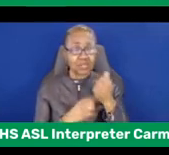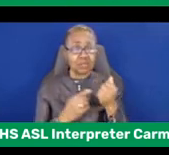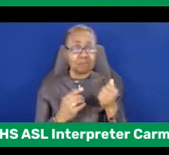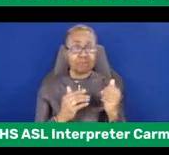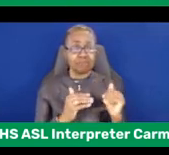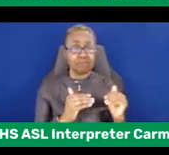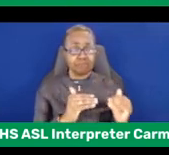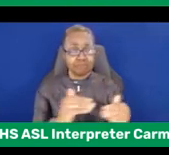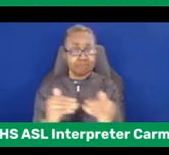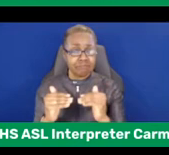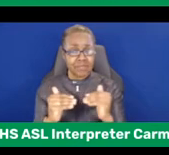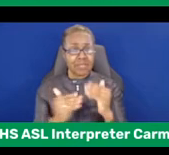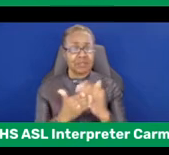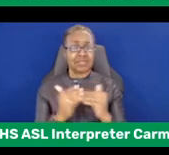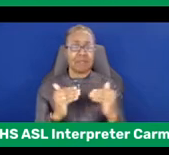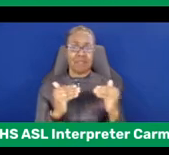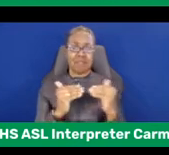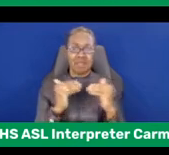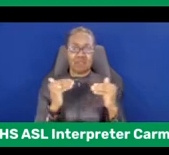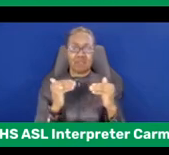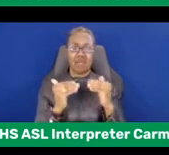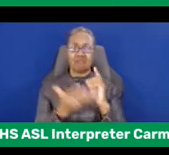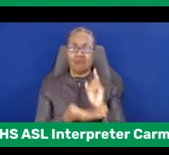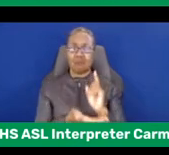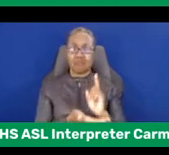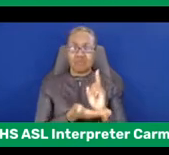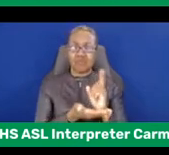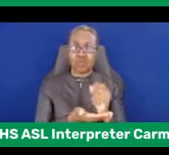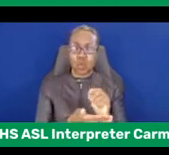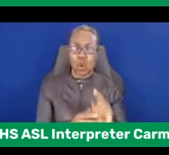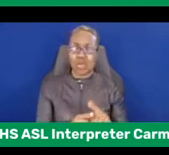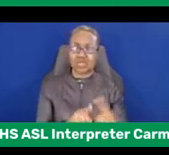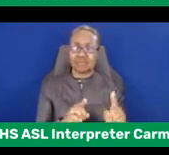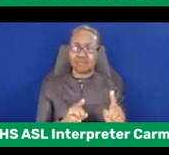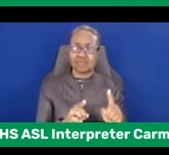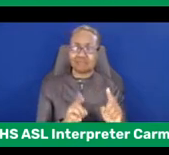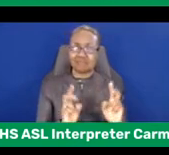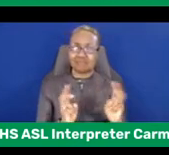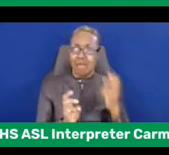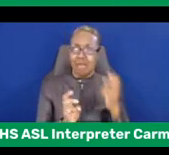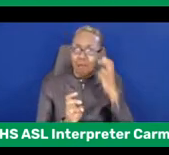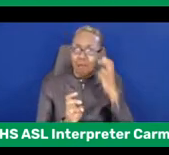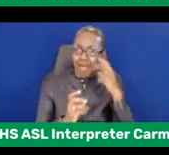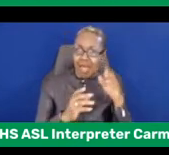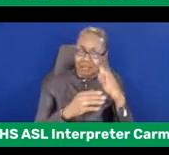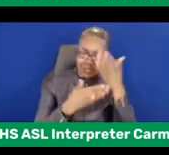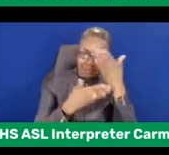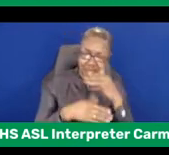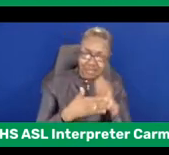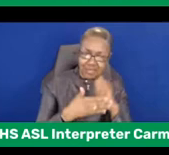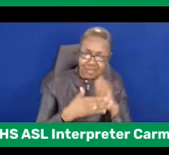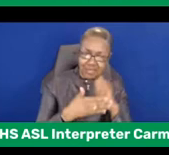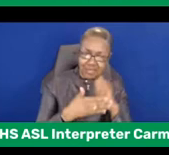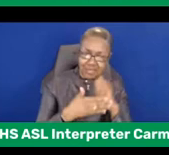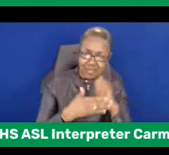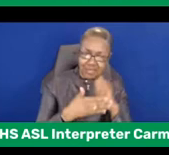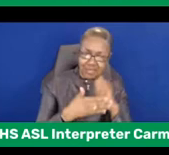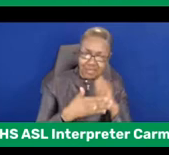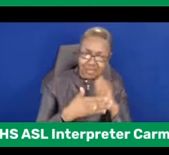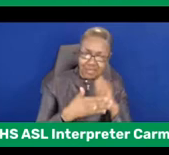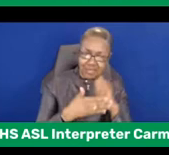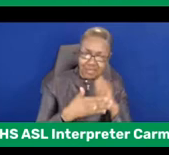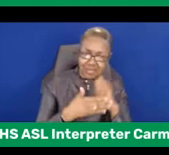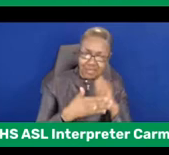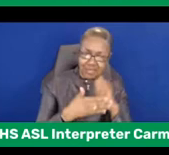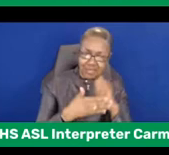there's still some level of privilege or different like blind spots that I personally deal with when I'm dealing with certain neighbors. And